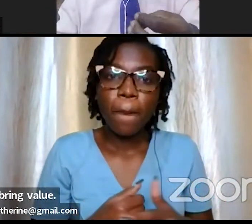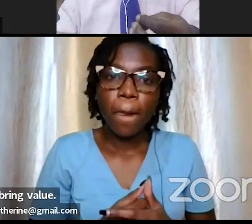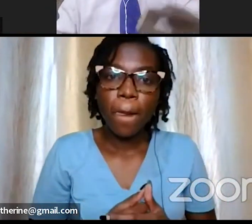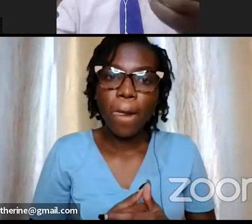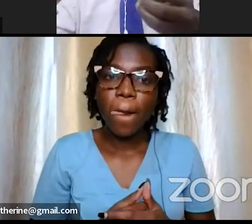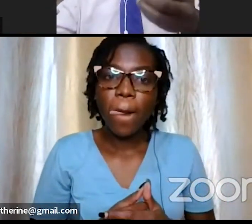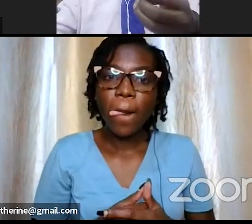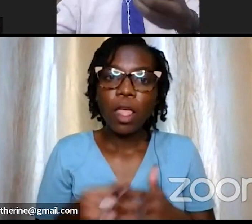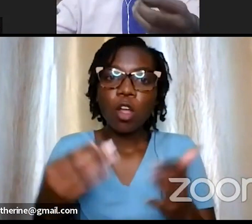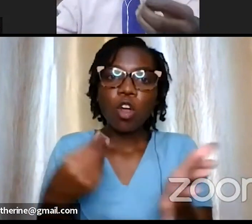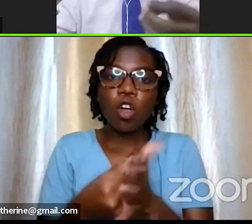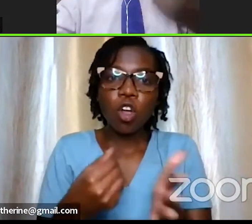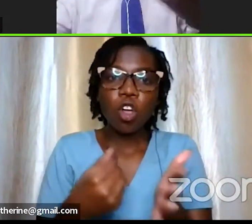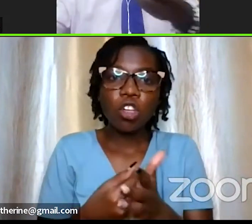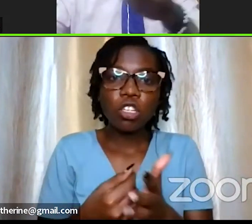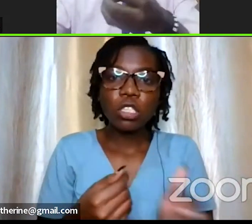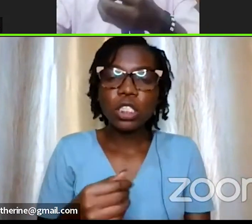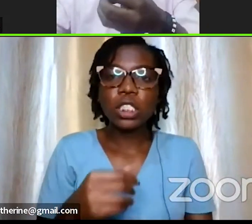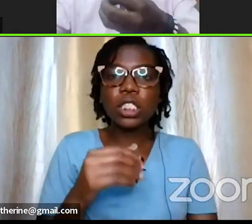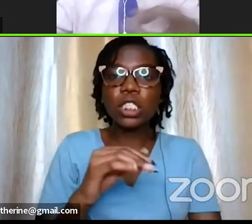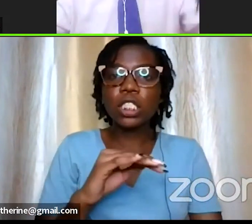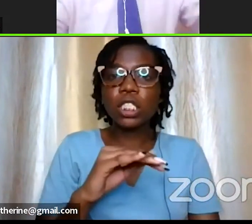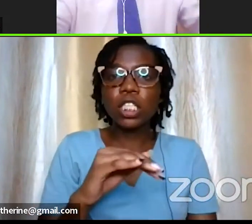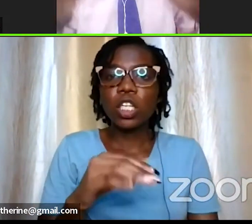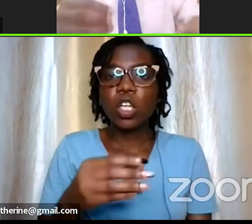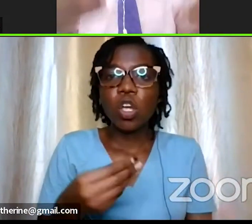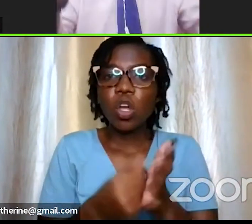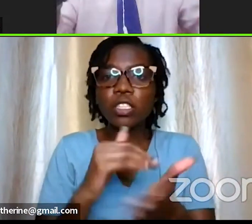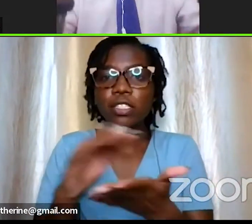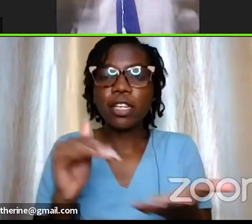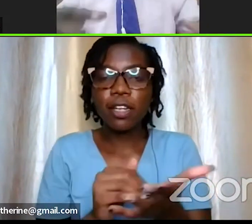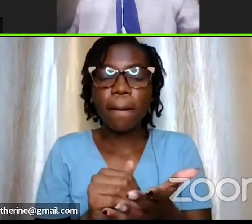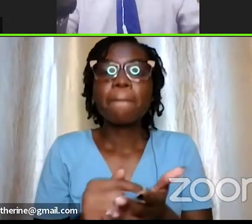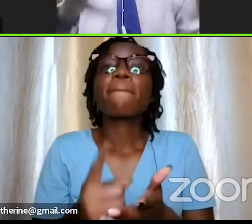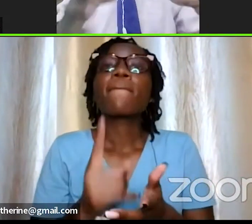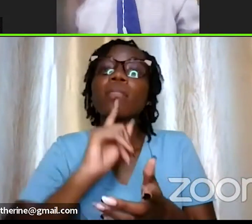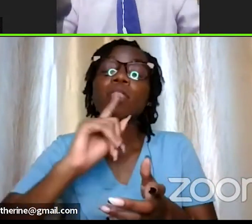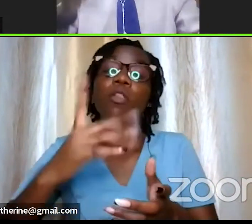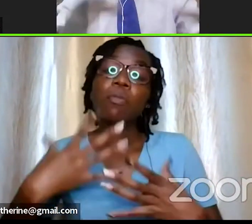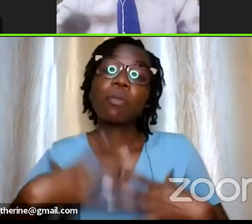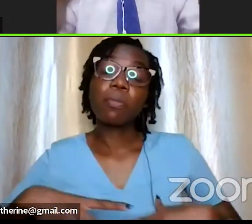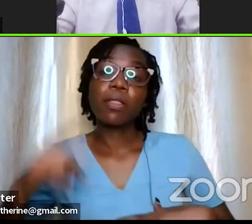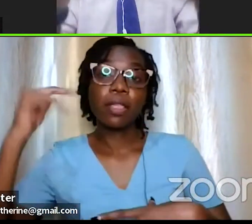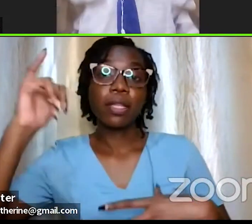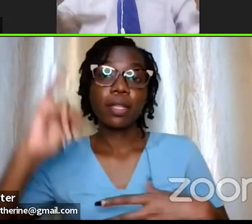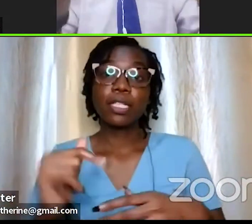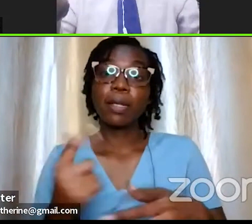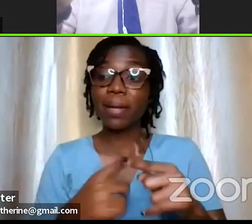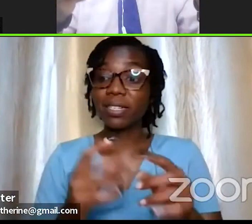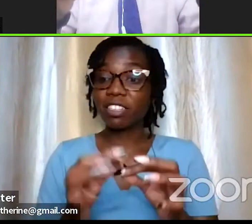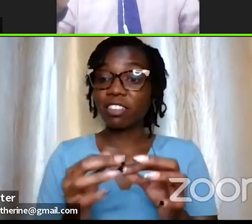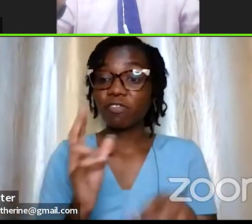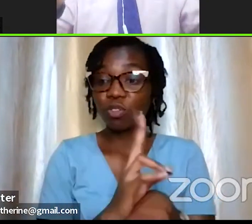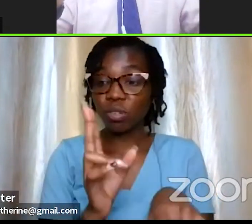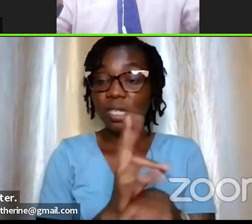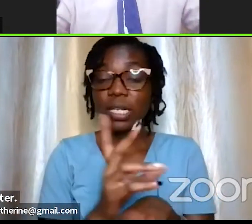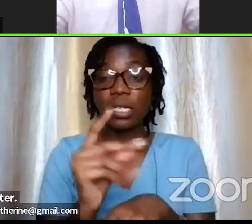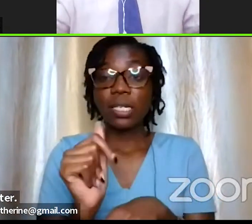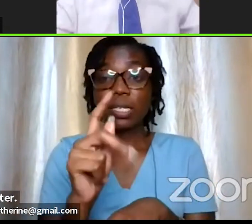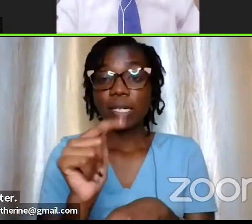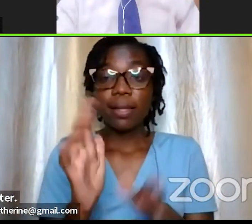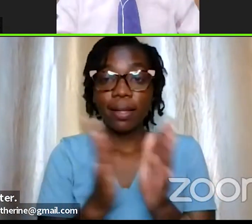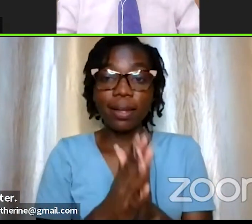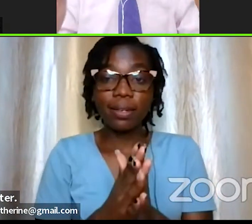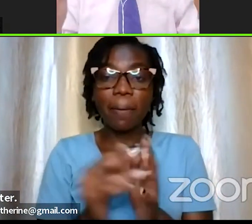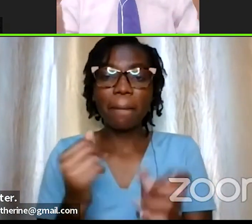cost center. It is a cost center. That is what most people think. But now, if we are able to use data and convince